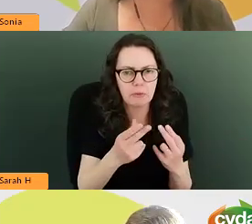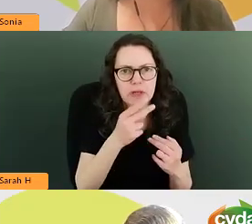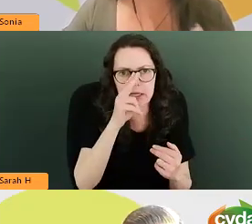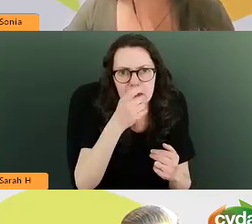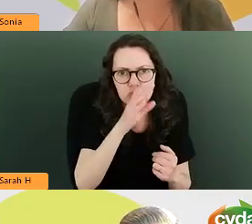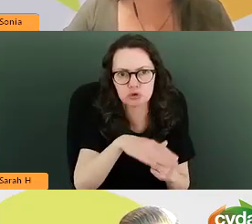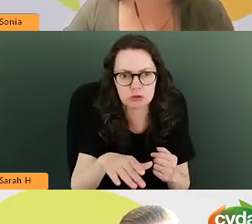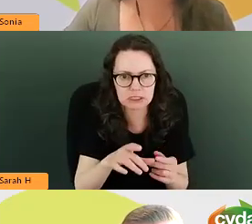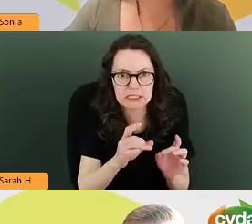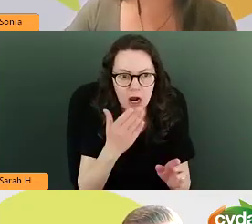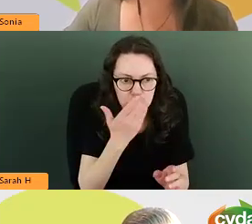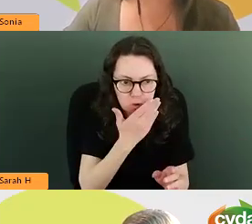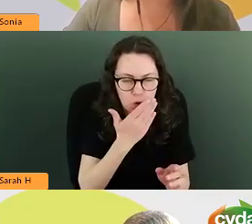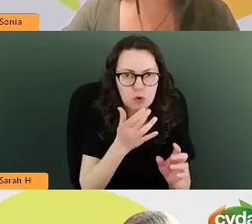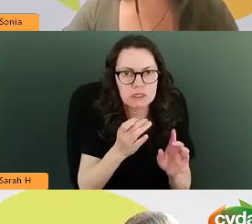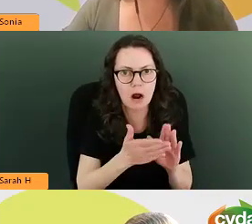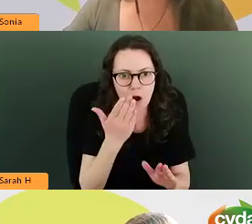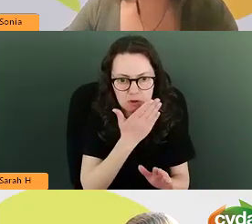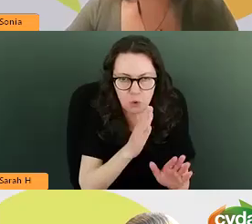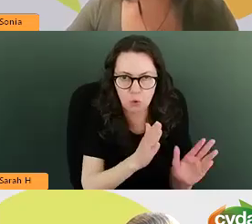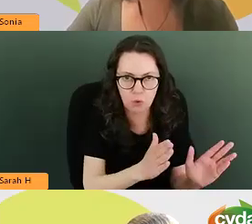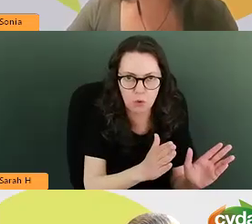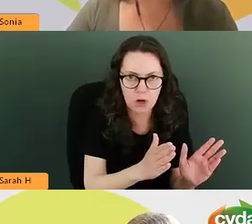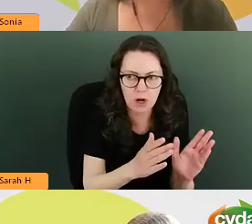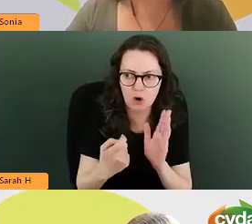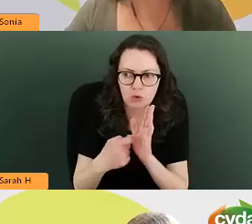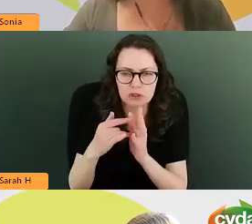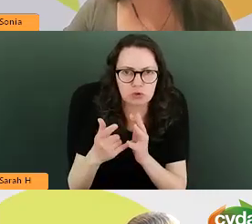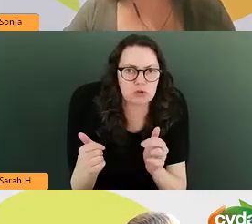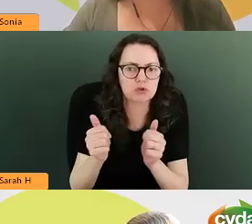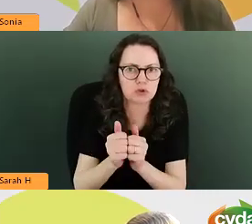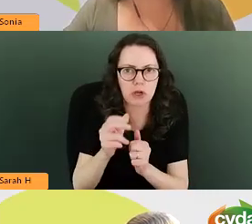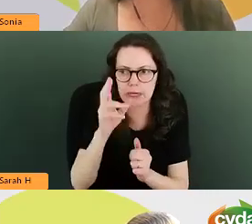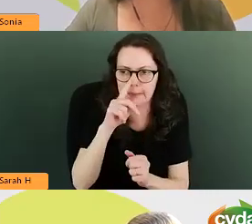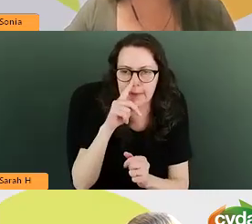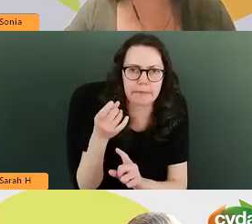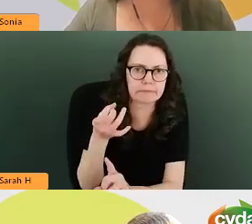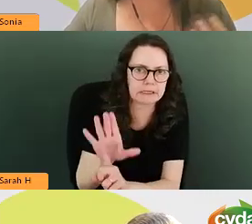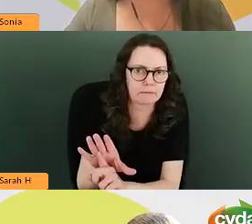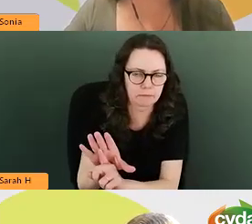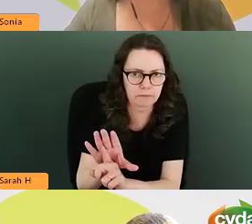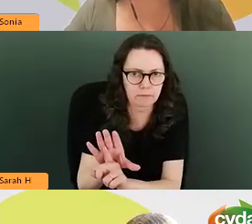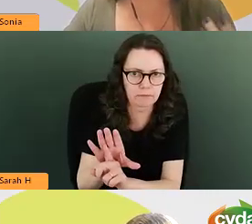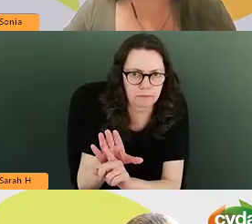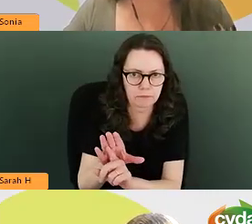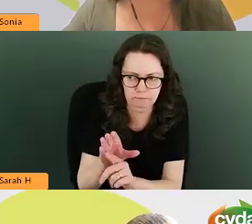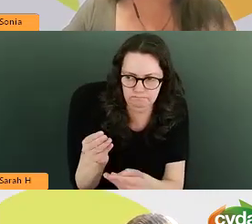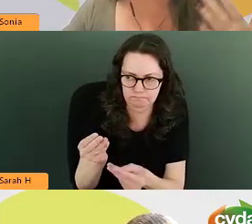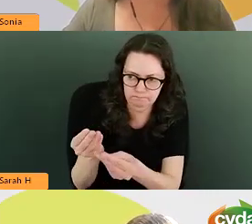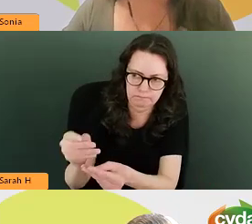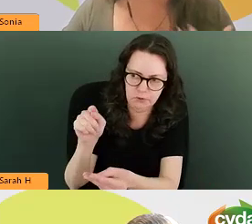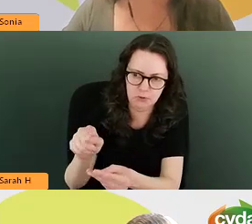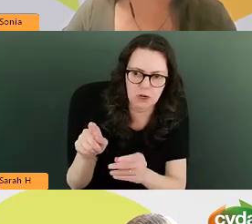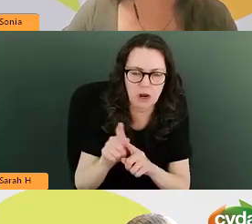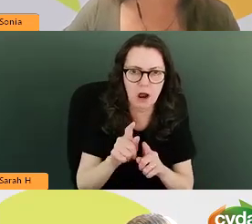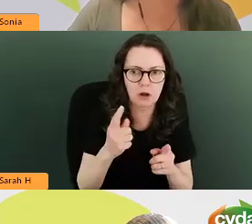example, starting school, starting high school, and then other resources will be for young people directly, as